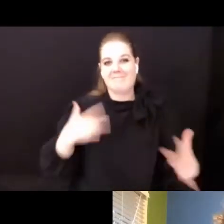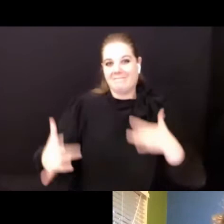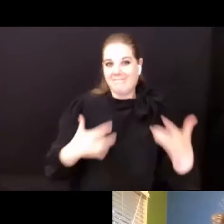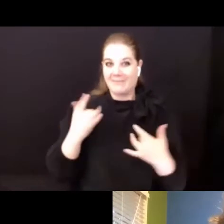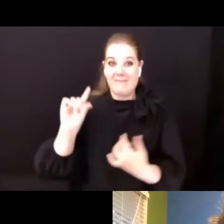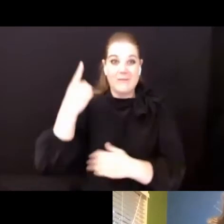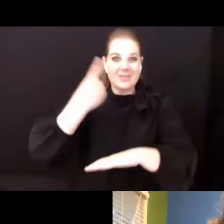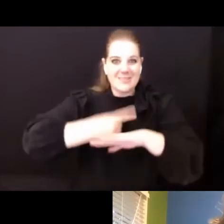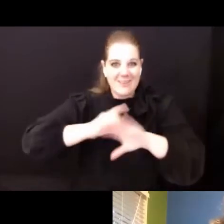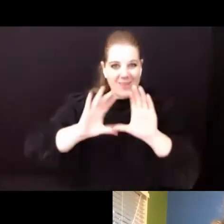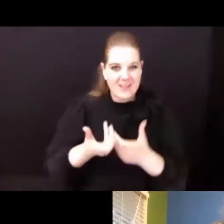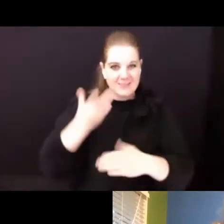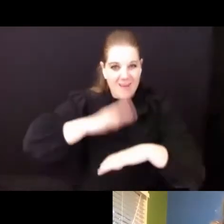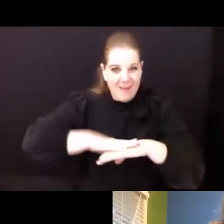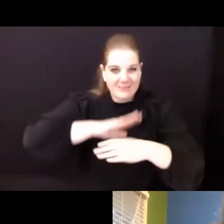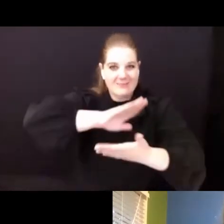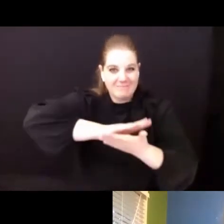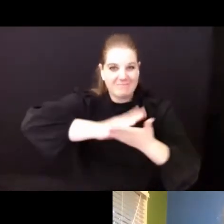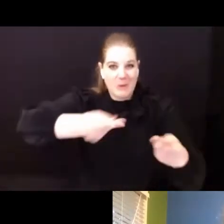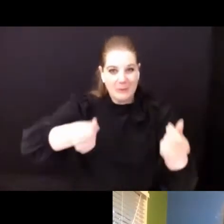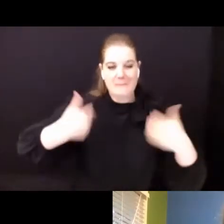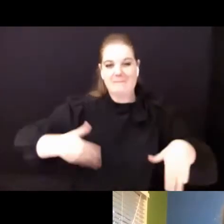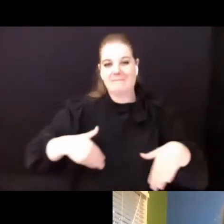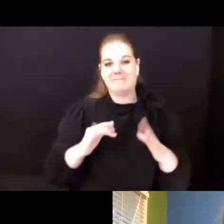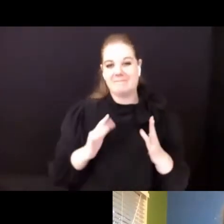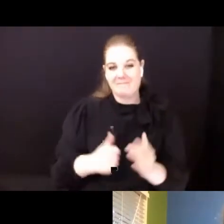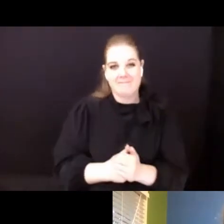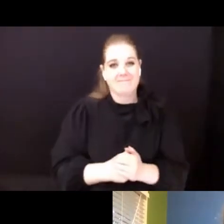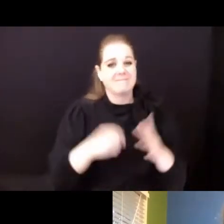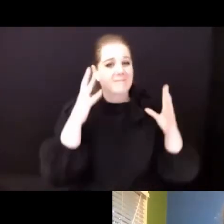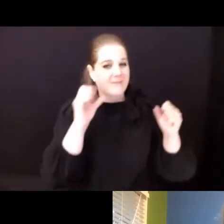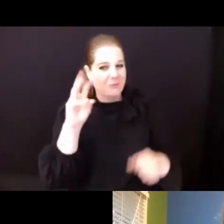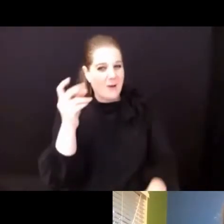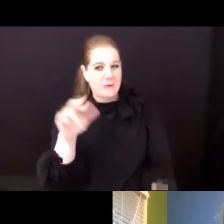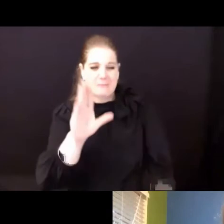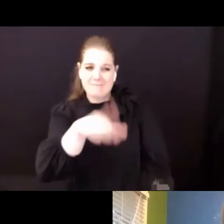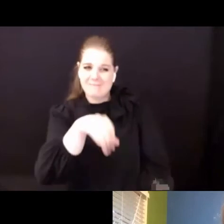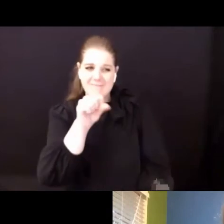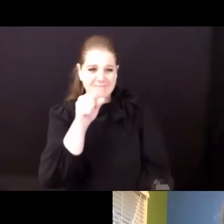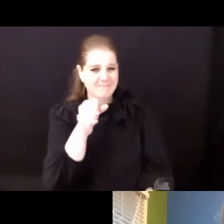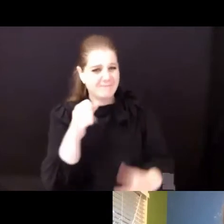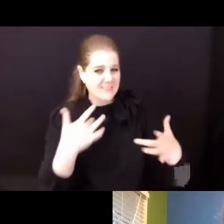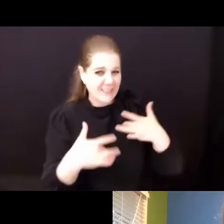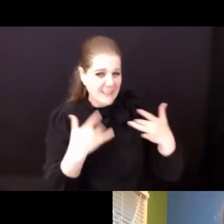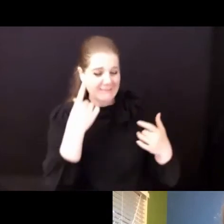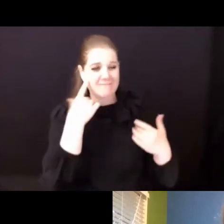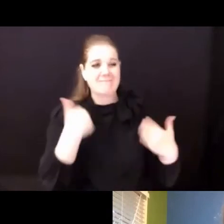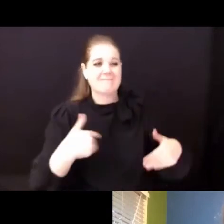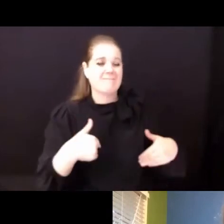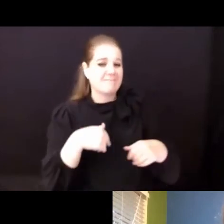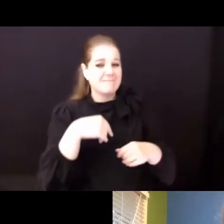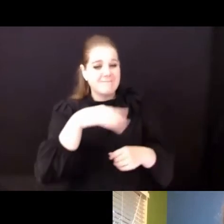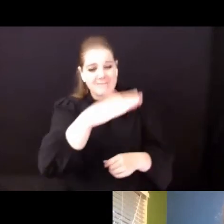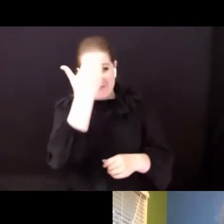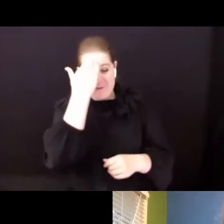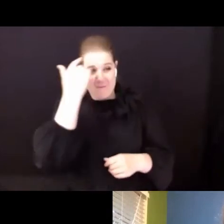So it is, and I was really serious. This is just, you know, for me, this work and what